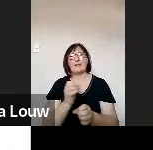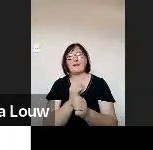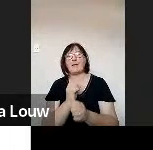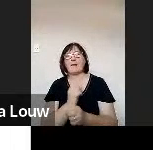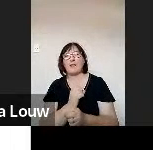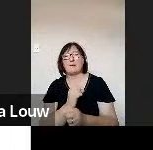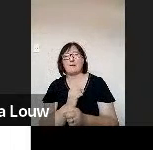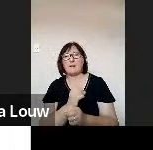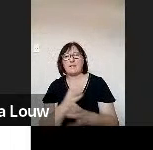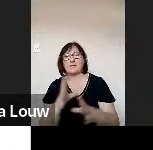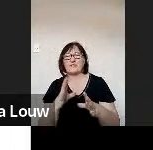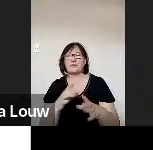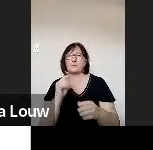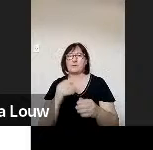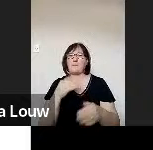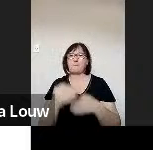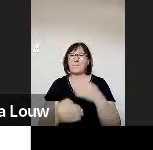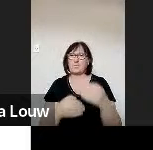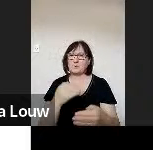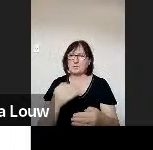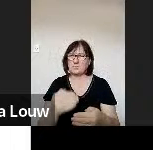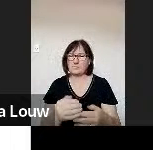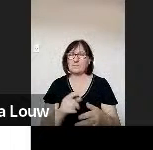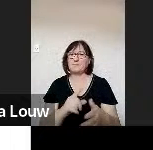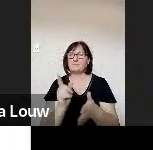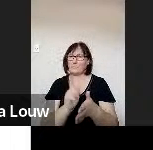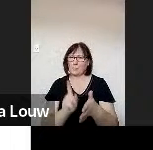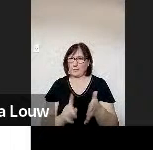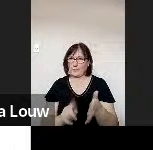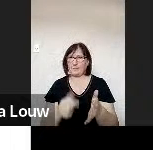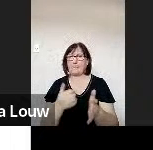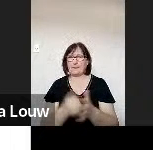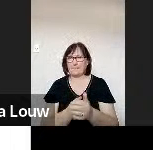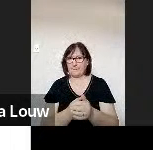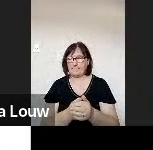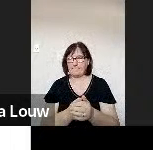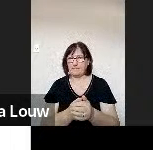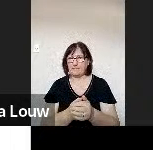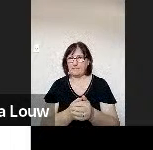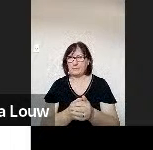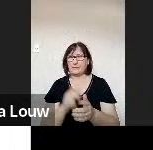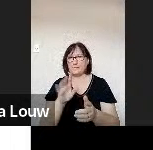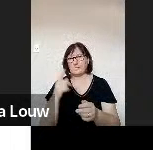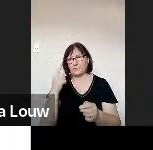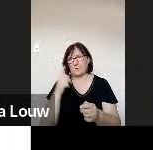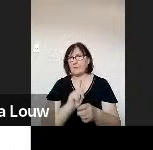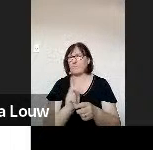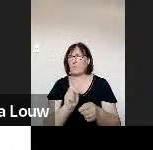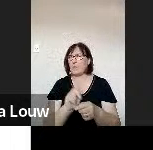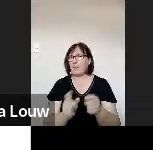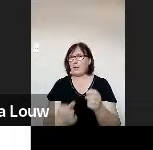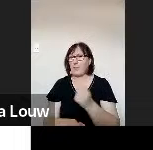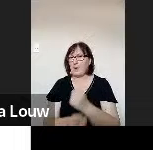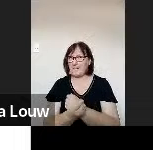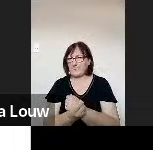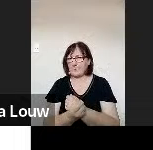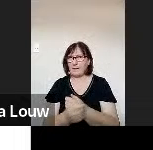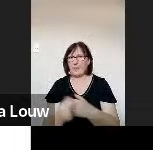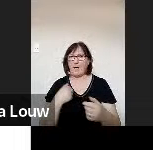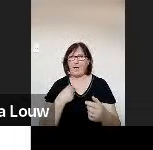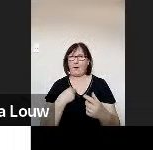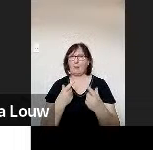Maybe the question in your heads right now is, what then happens in an event where I have went through all